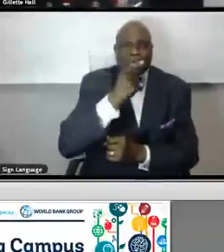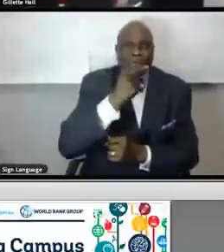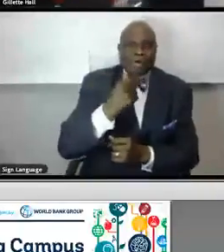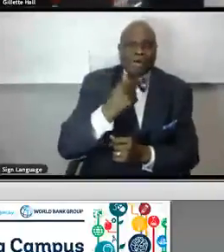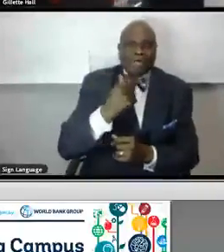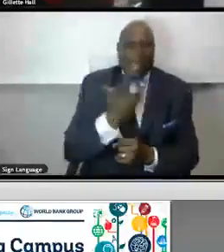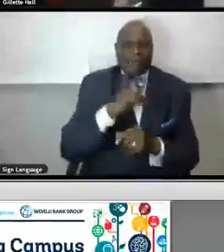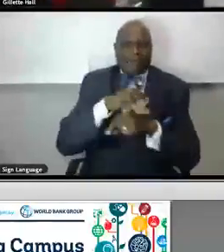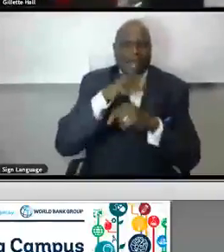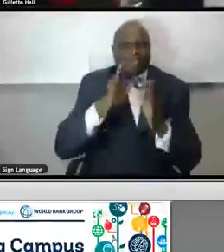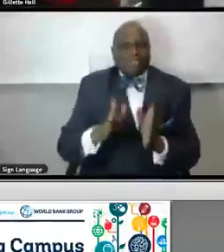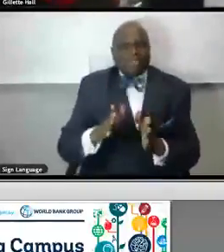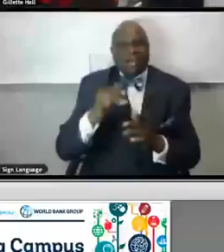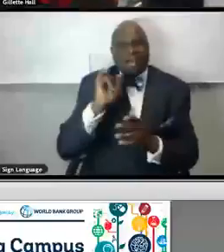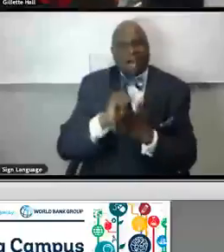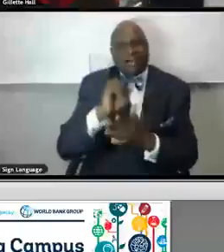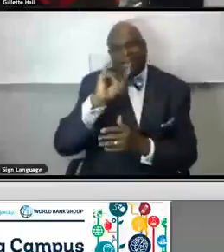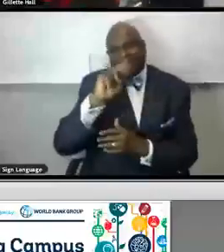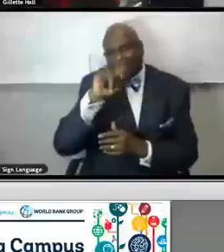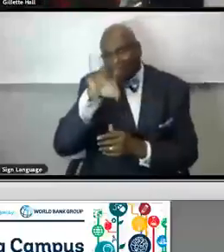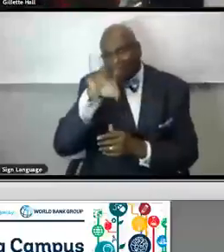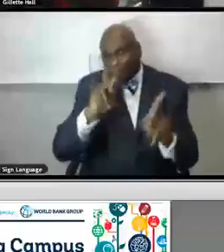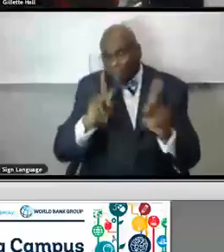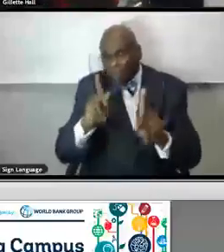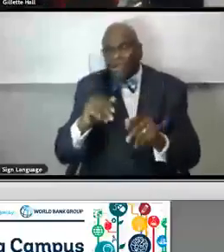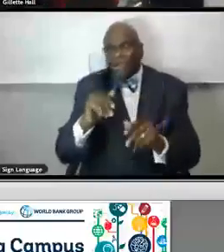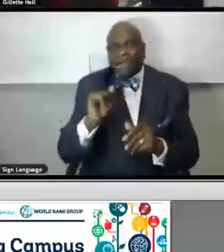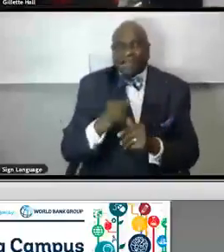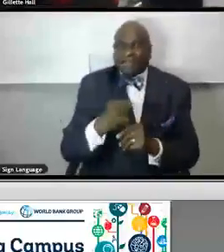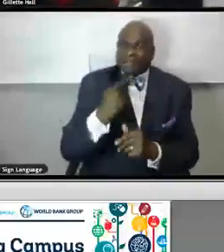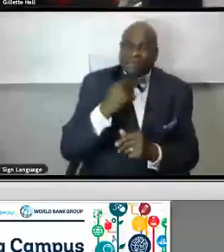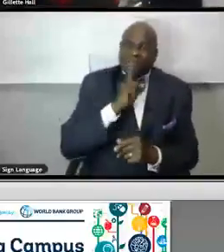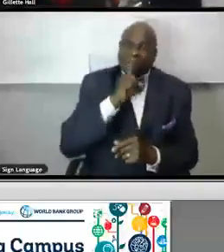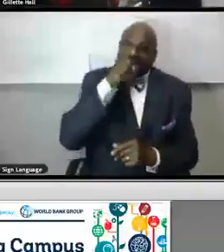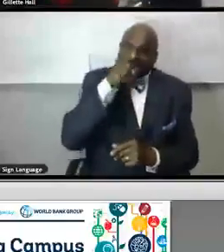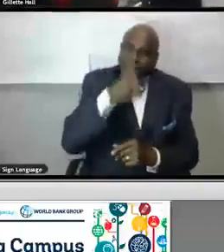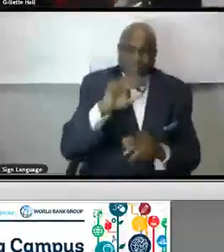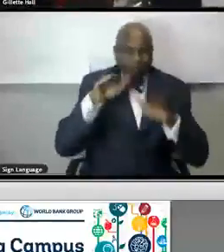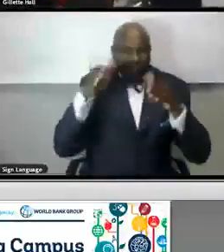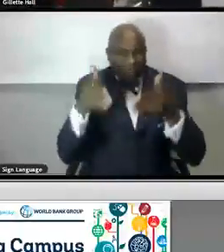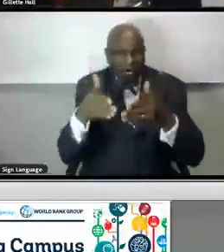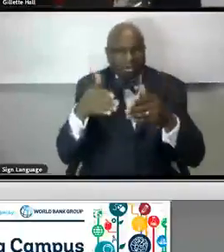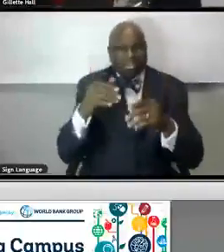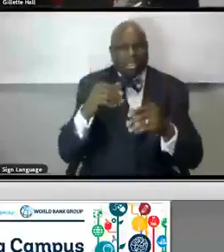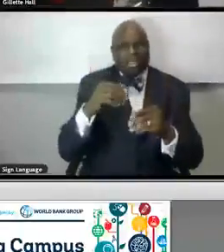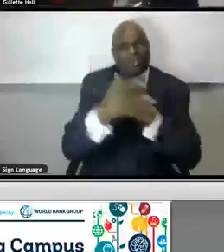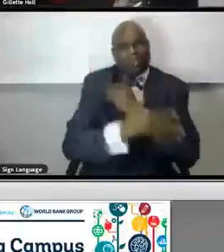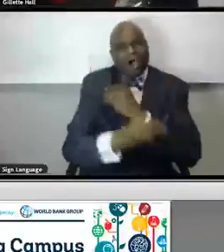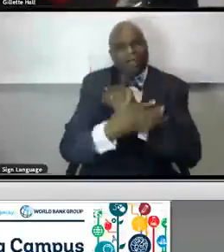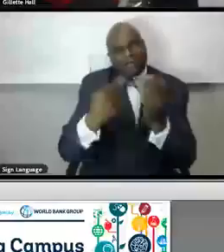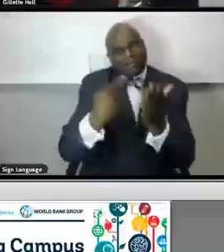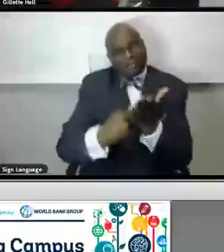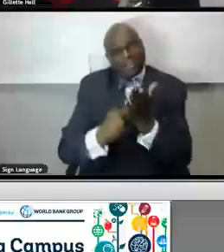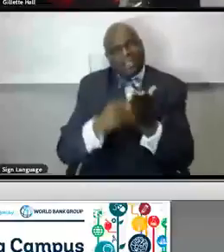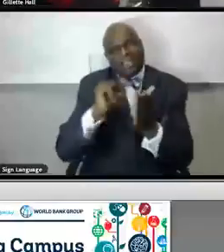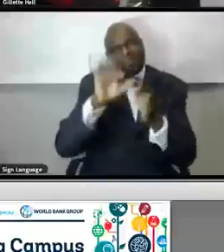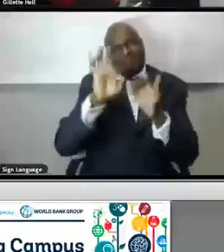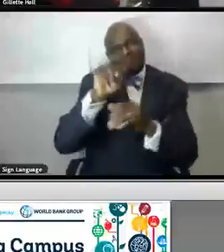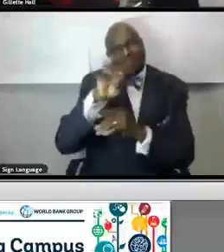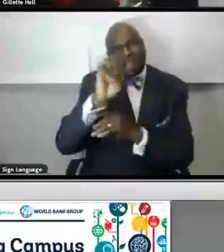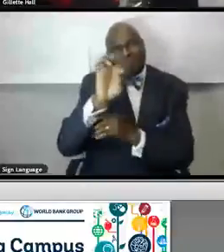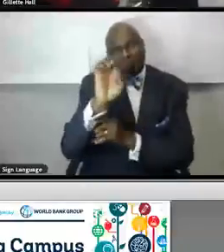our advisor on Indigenous Peoples, saying that we really need to focus the poverty discourse within the framework